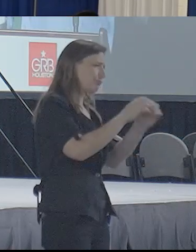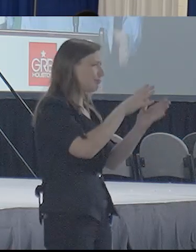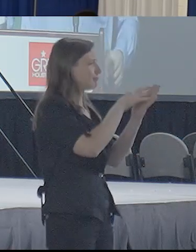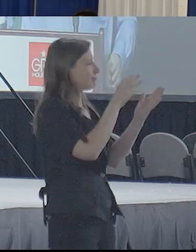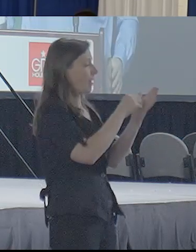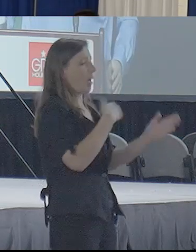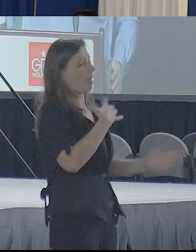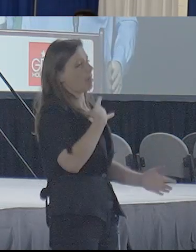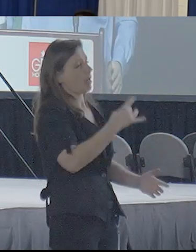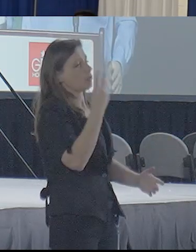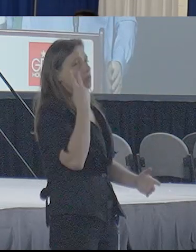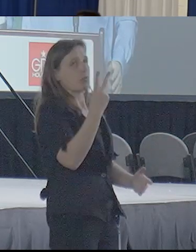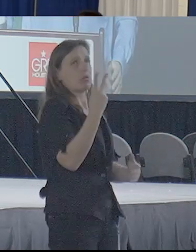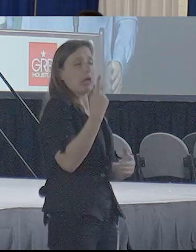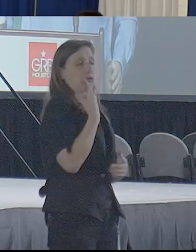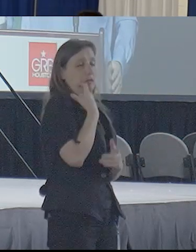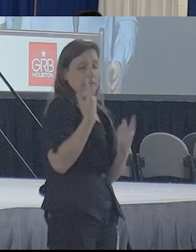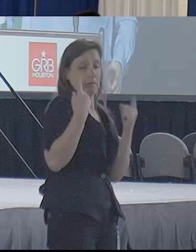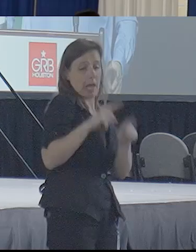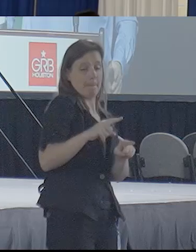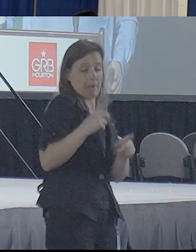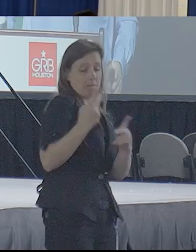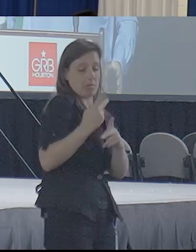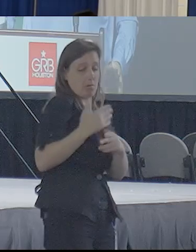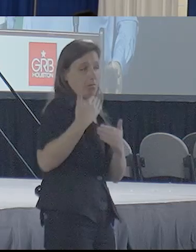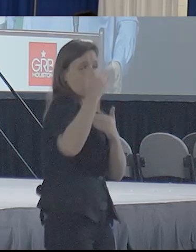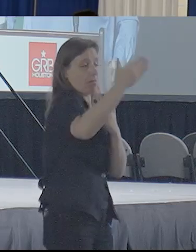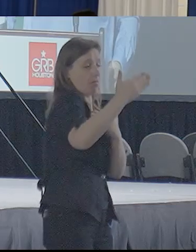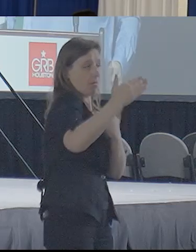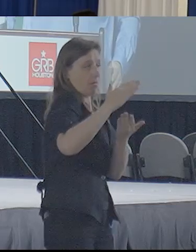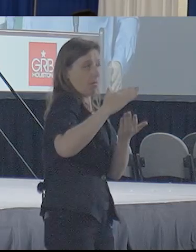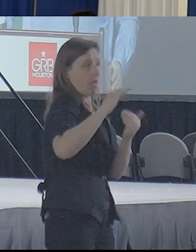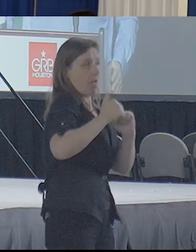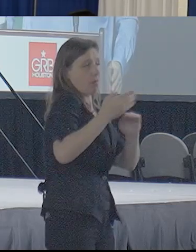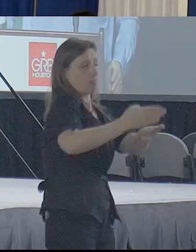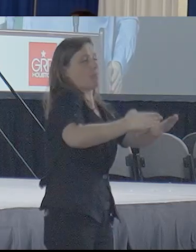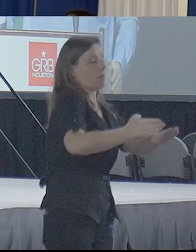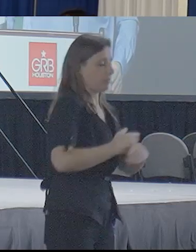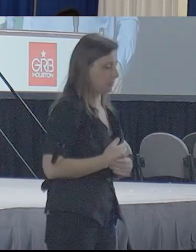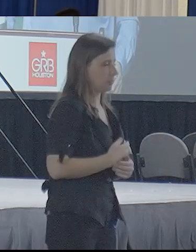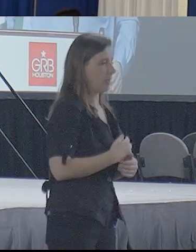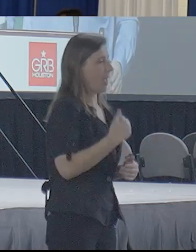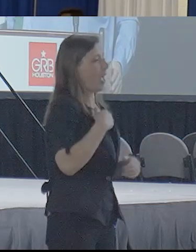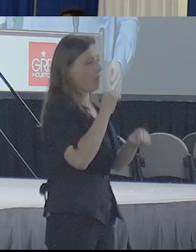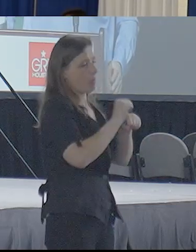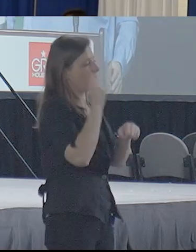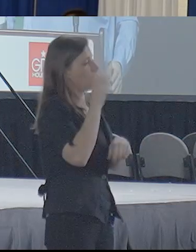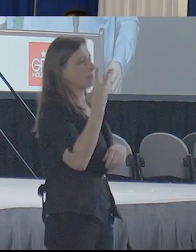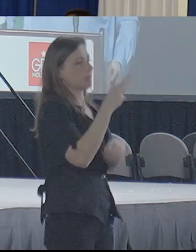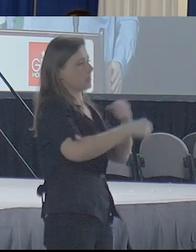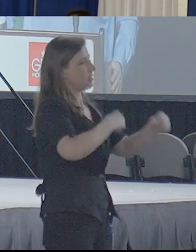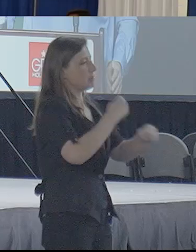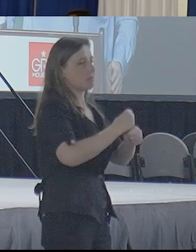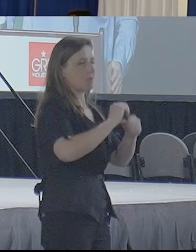happened and try to figure out how we can do better. And as a science and operations person for 16 years, that was my main job. How can I always